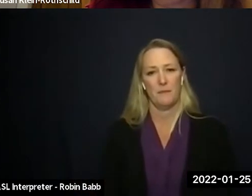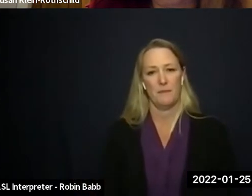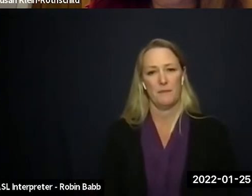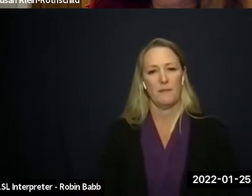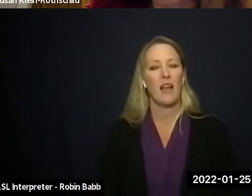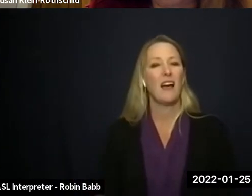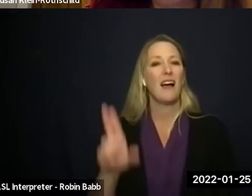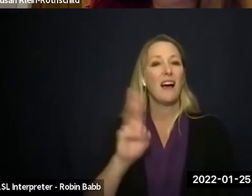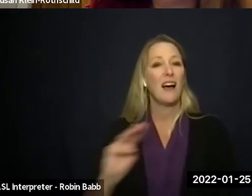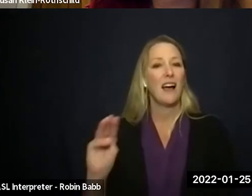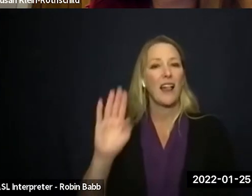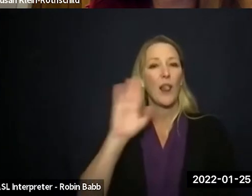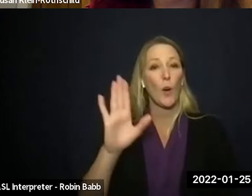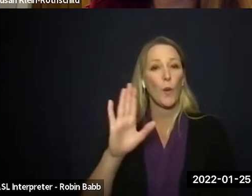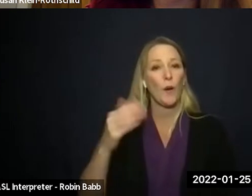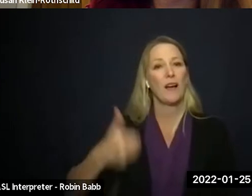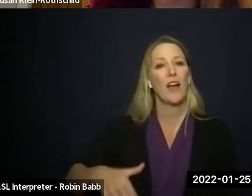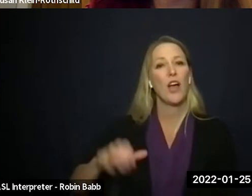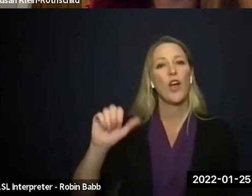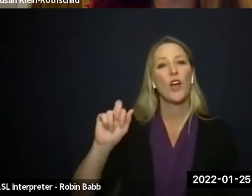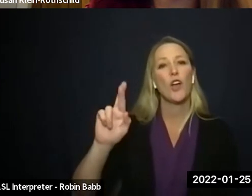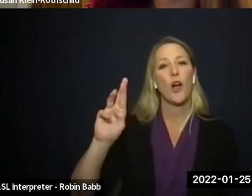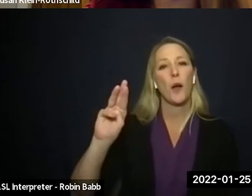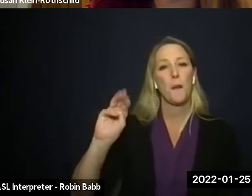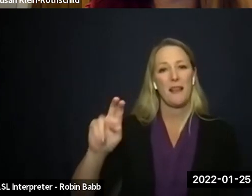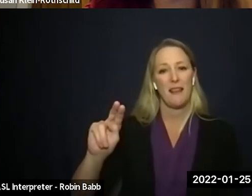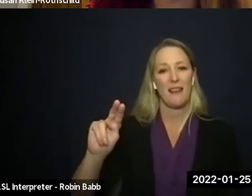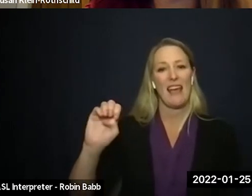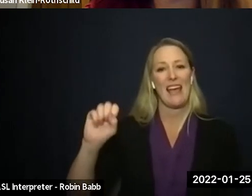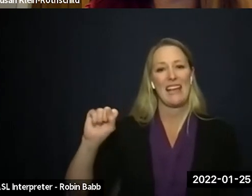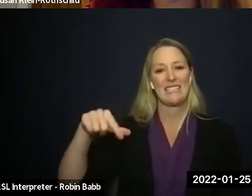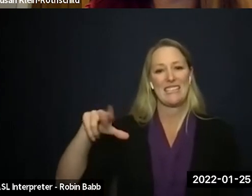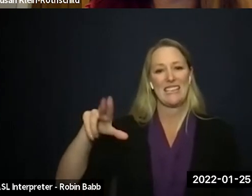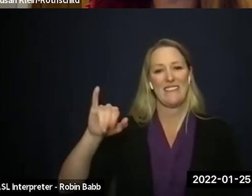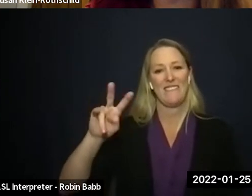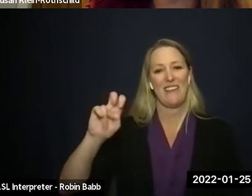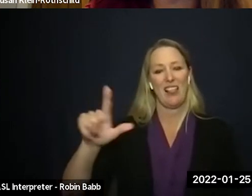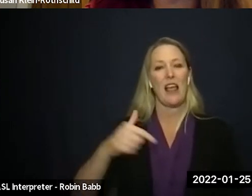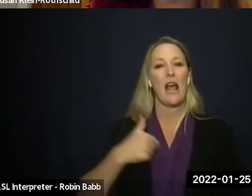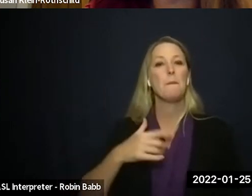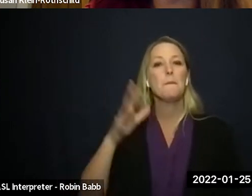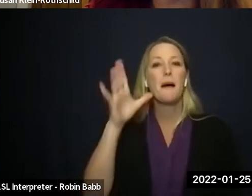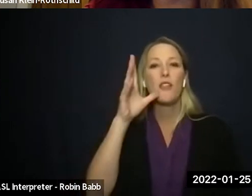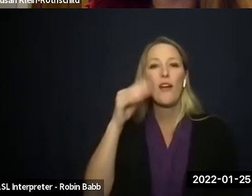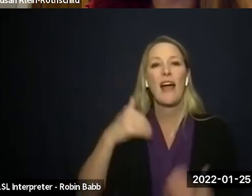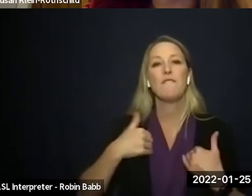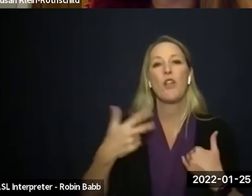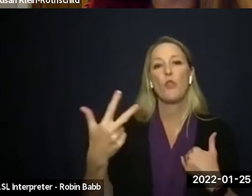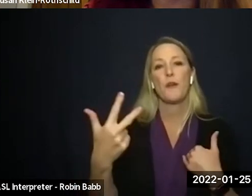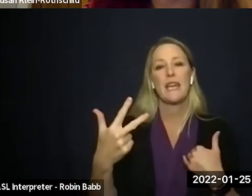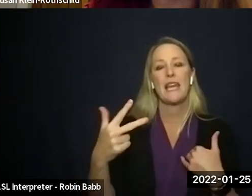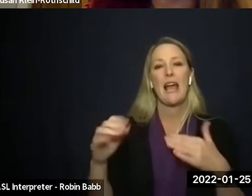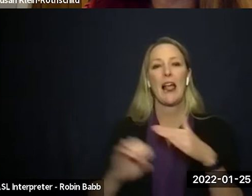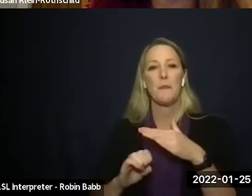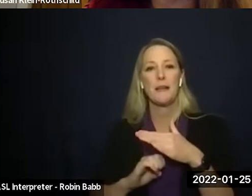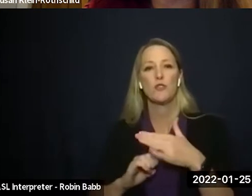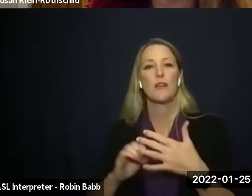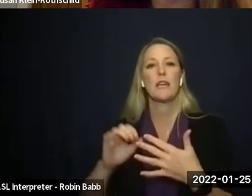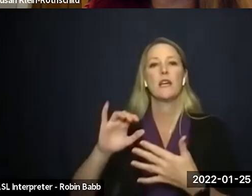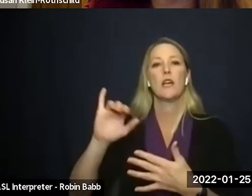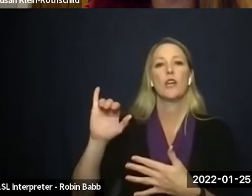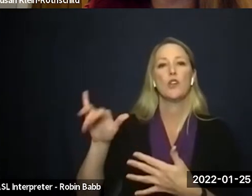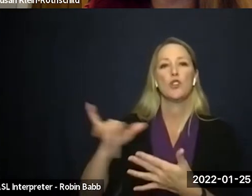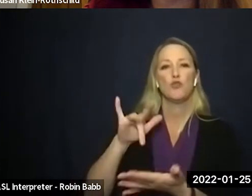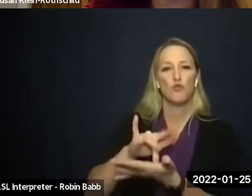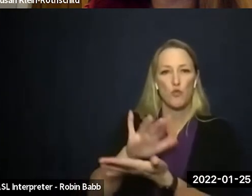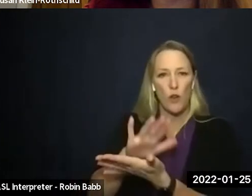oh hello my name is carmen esquivel i'm a mother of three elementary junior high and the adult transition program